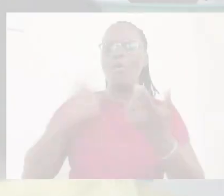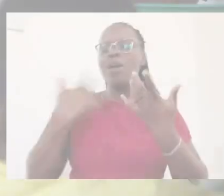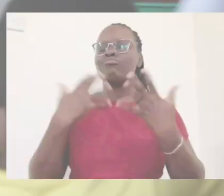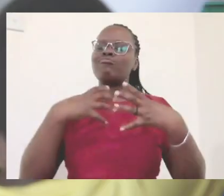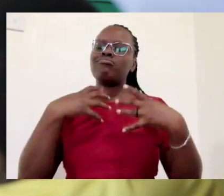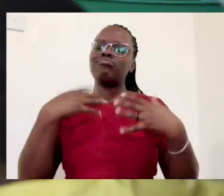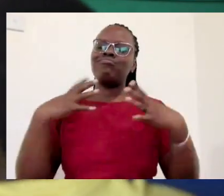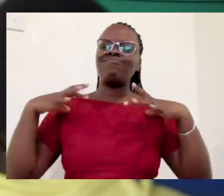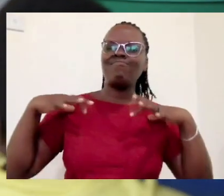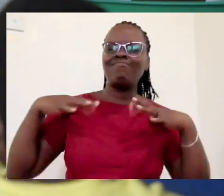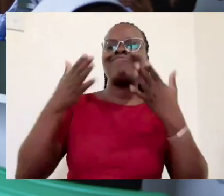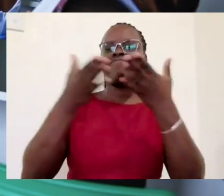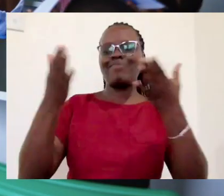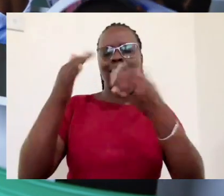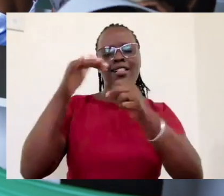beaches.